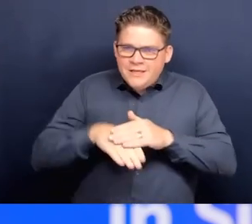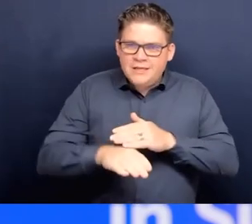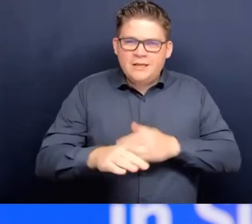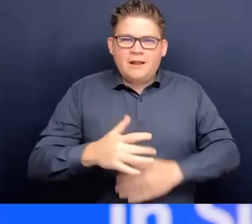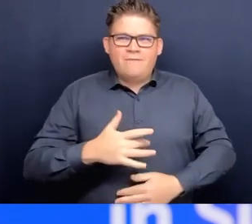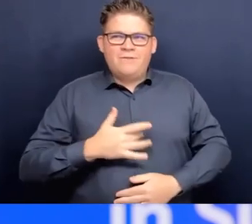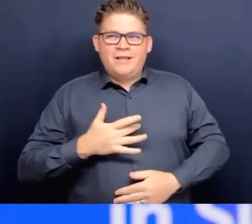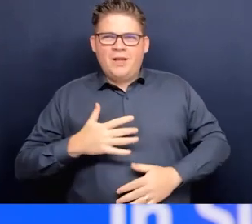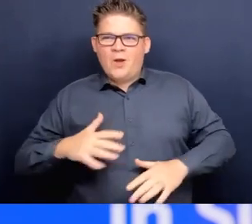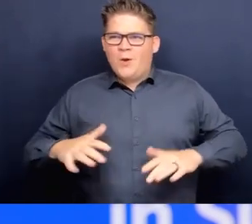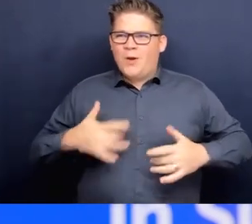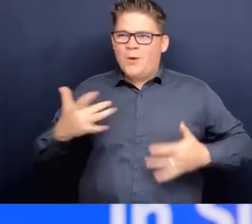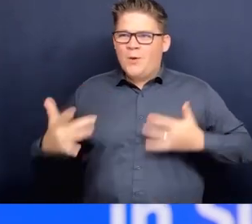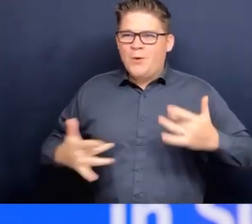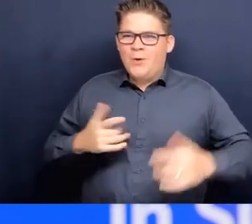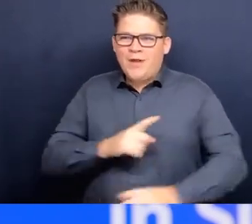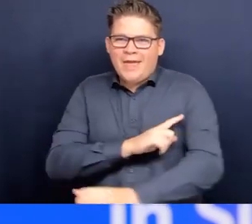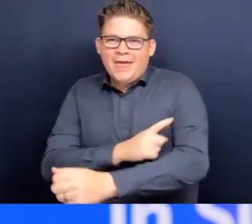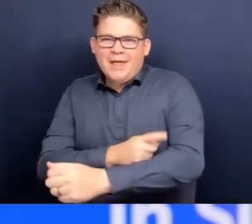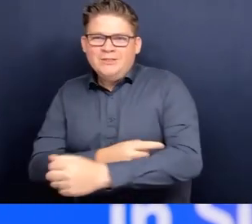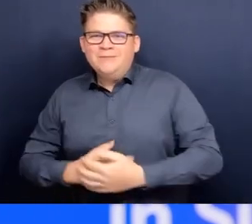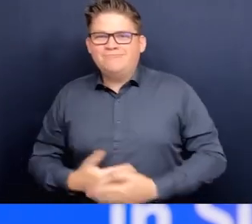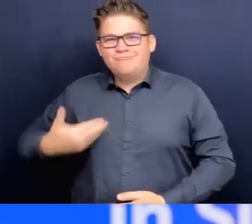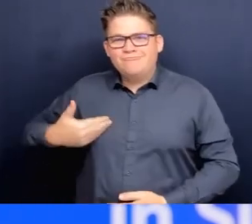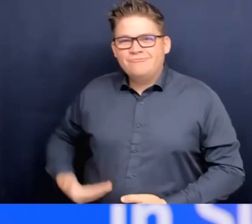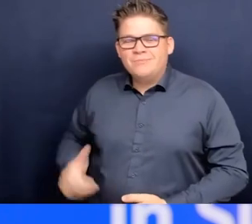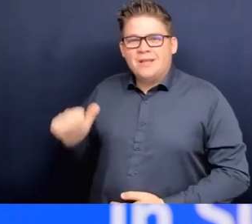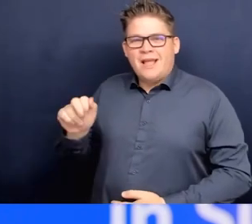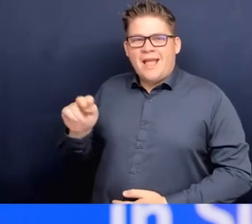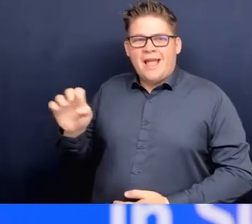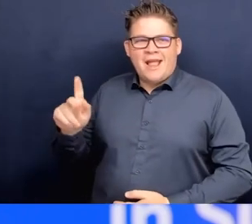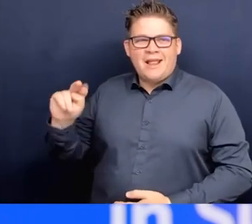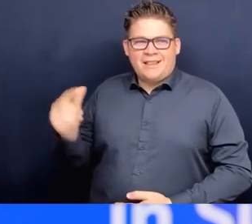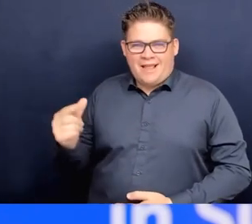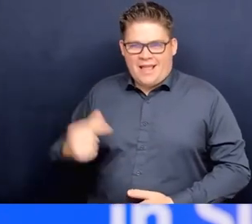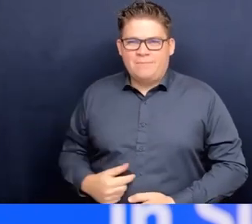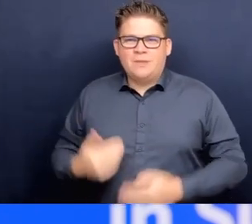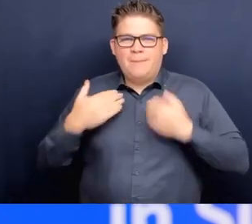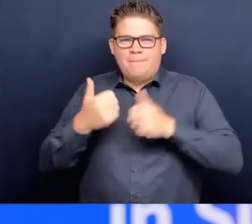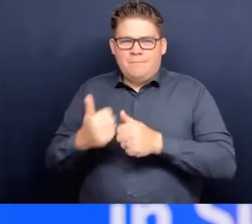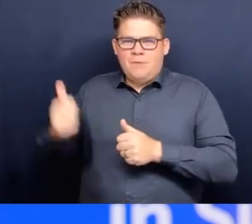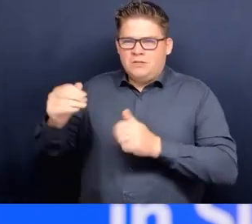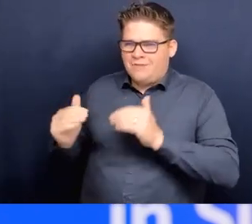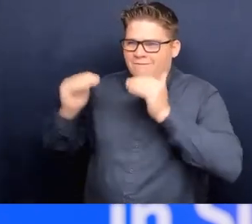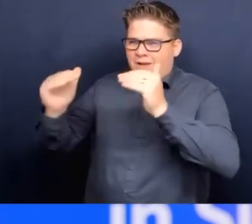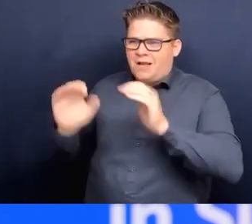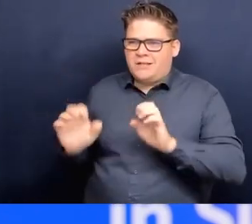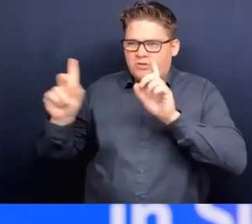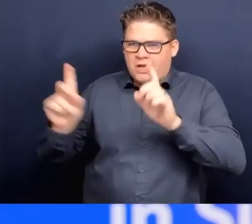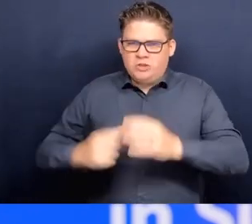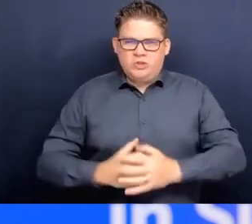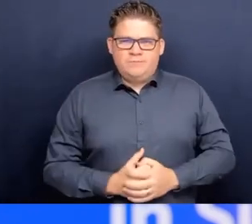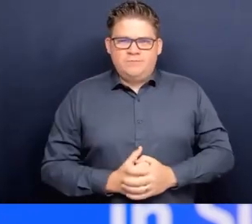at SFU. I'm just so excited. And as I walked in the door, I could feel the excitement in this room. My name is